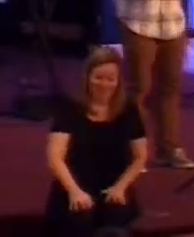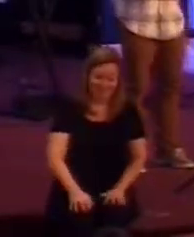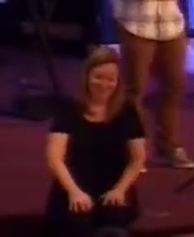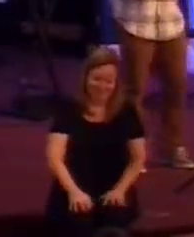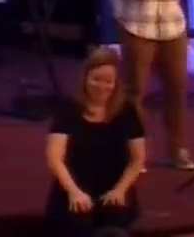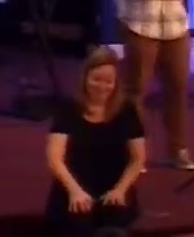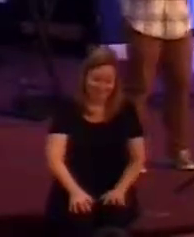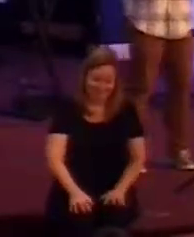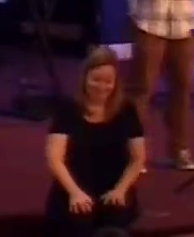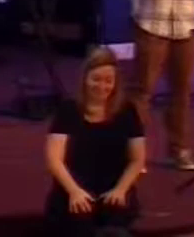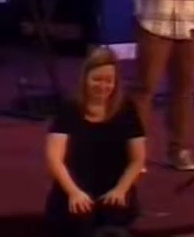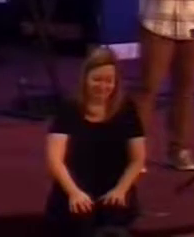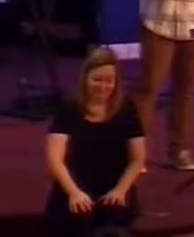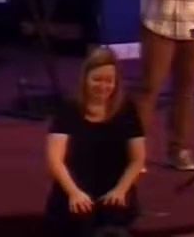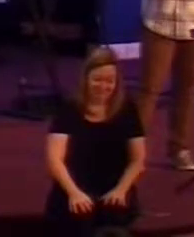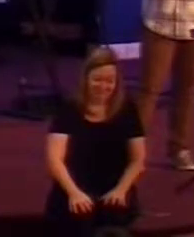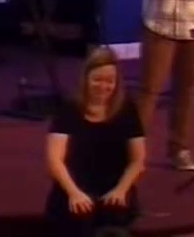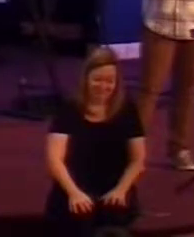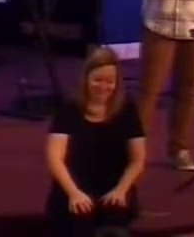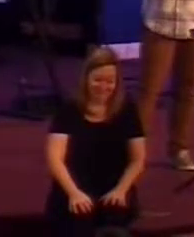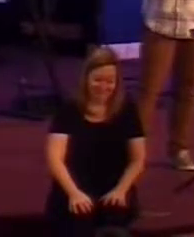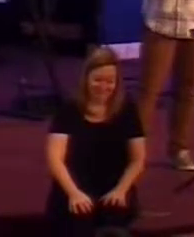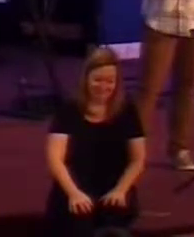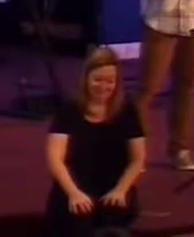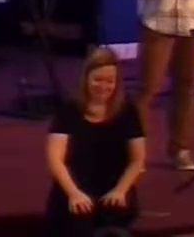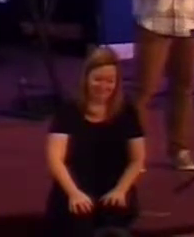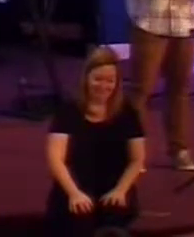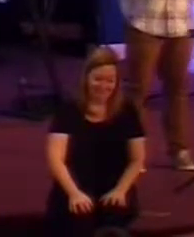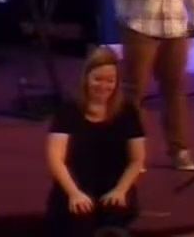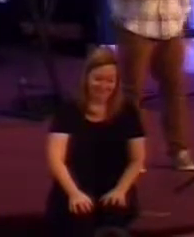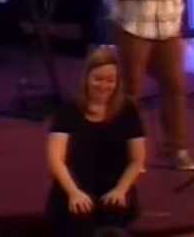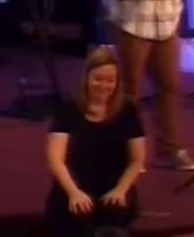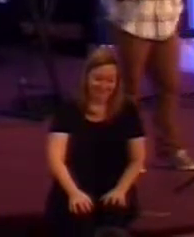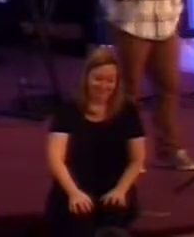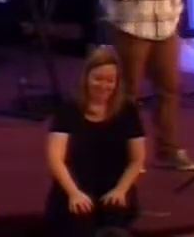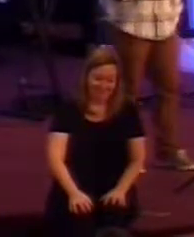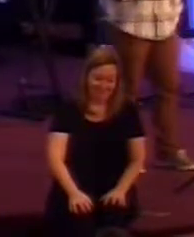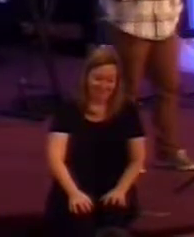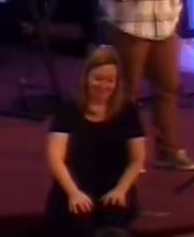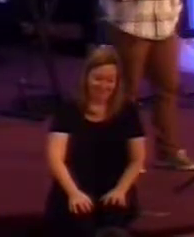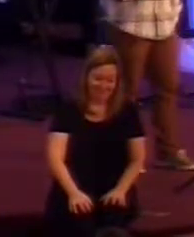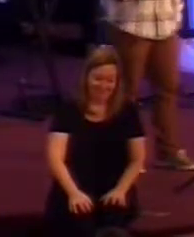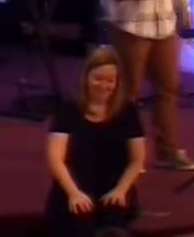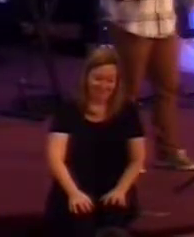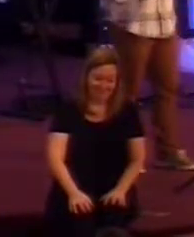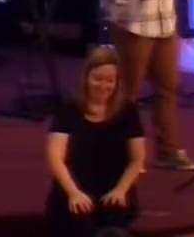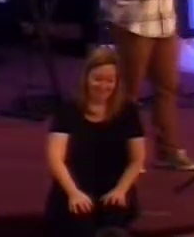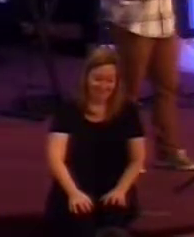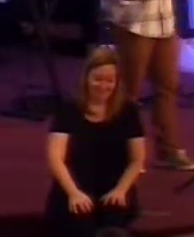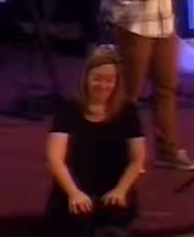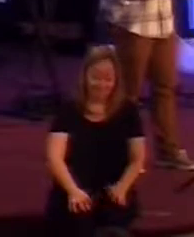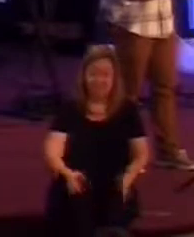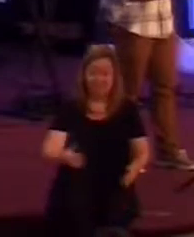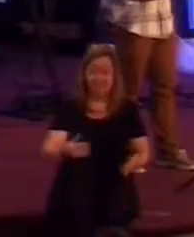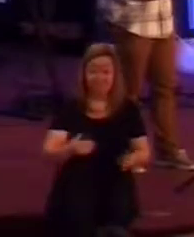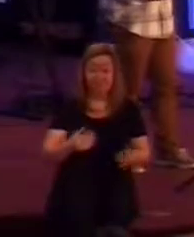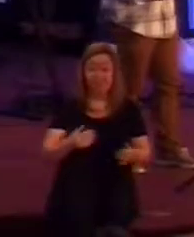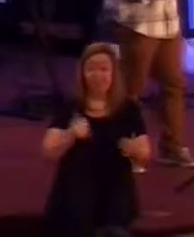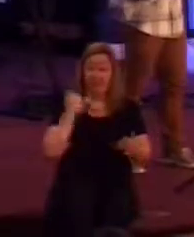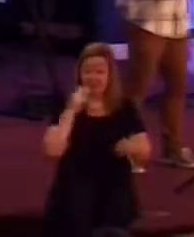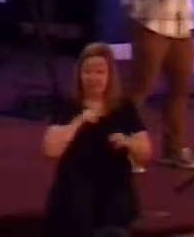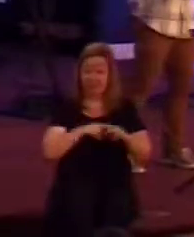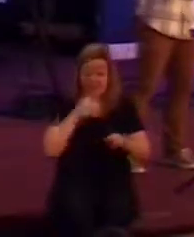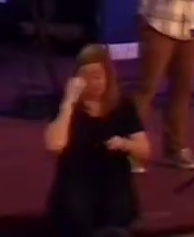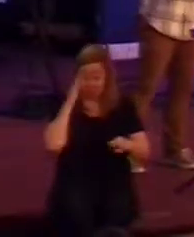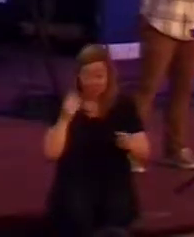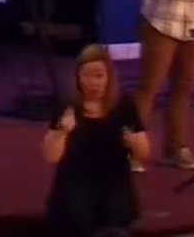when he considered the barrenness of Sarah's womb. If you're sitting here thinking, I have no idea what's going on right now, because you don't know the story of Abraham, don't worry, we're